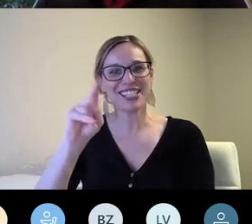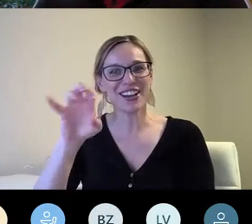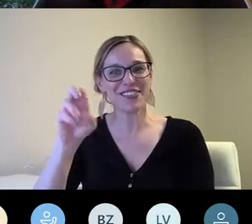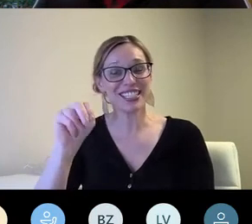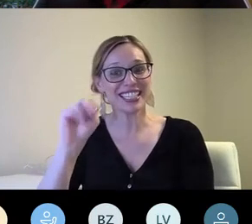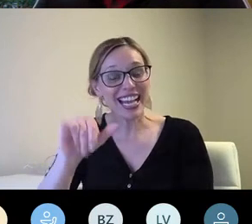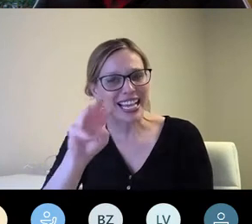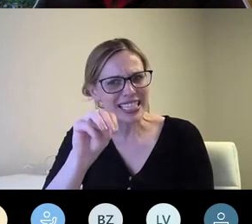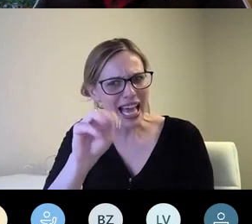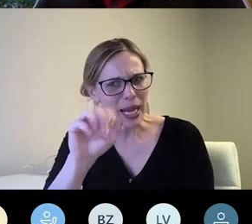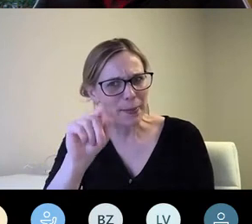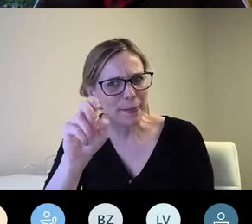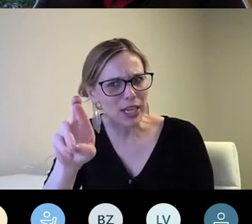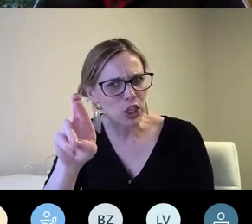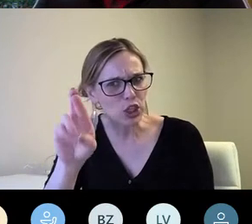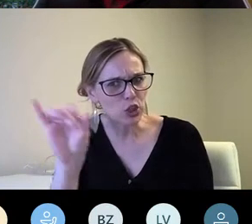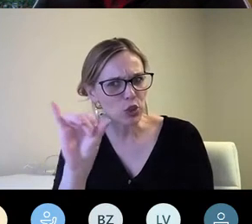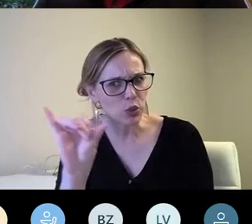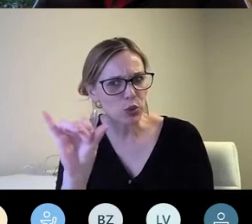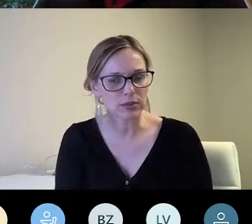it metered as well?